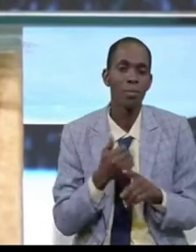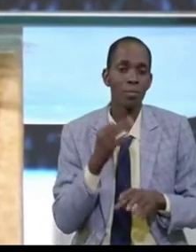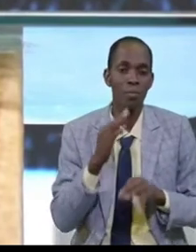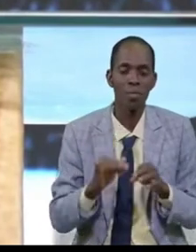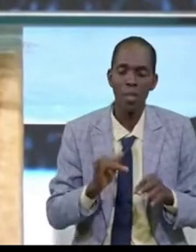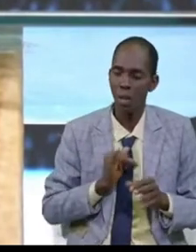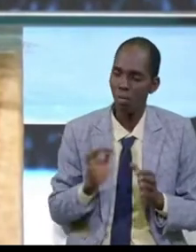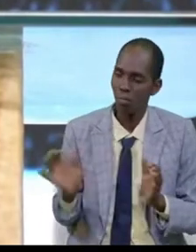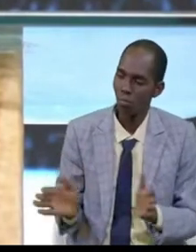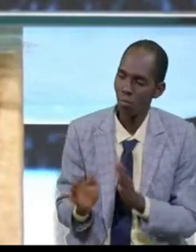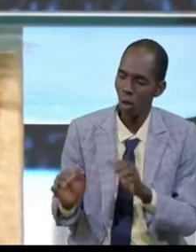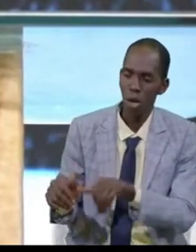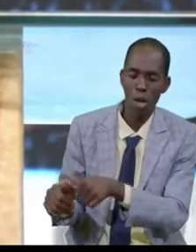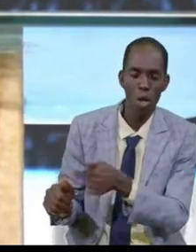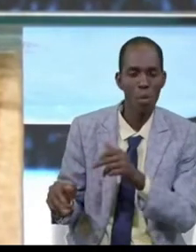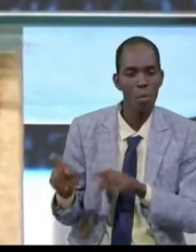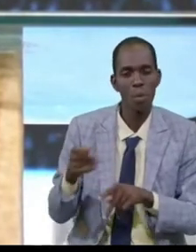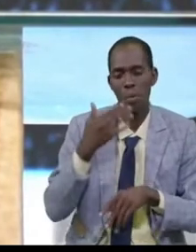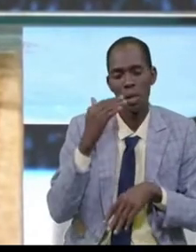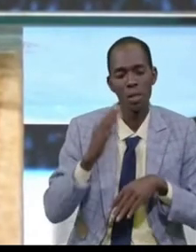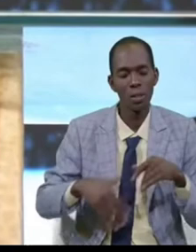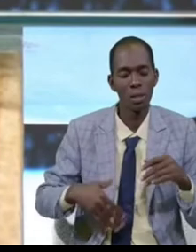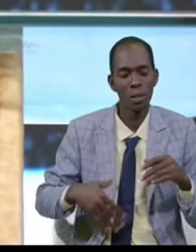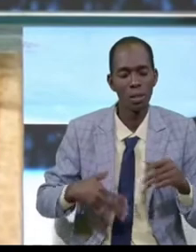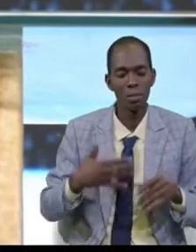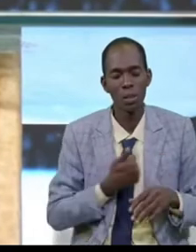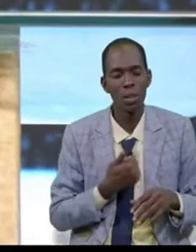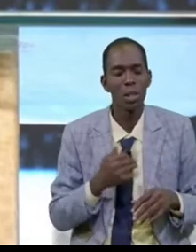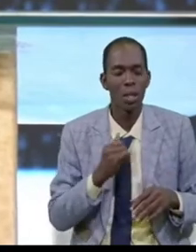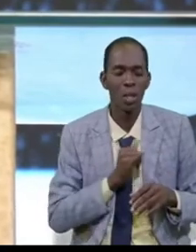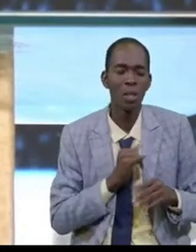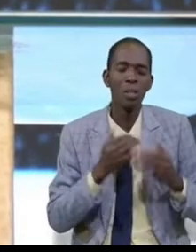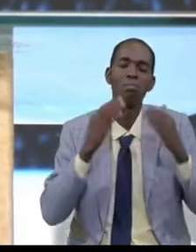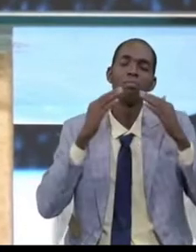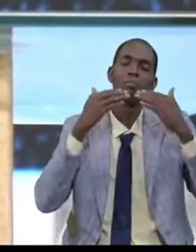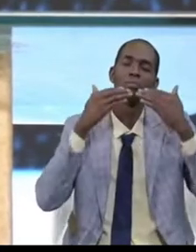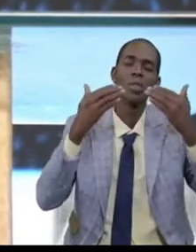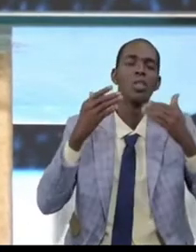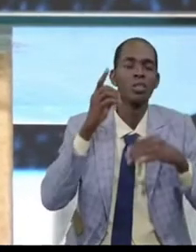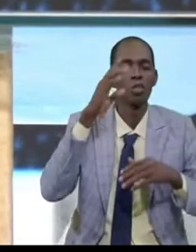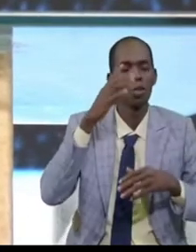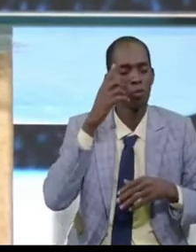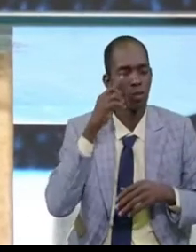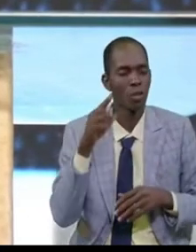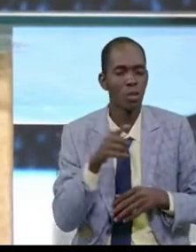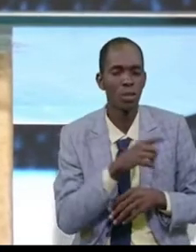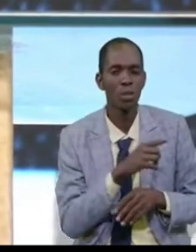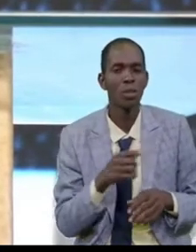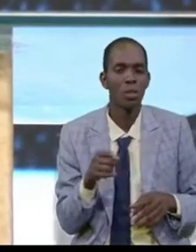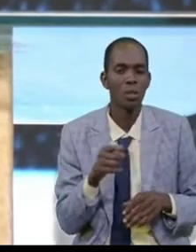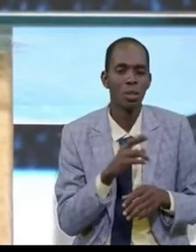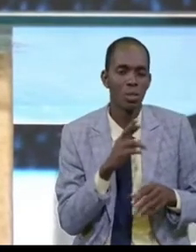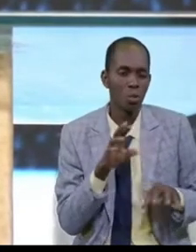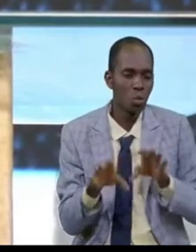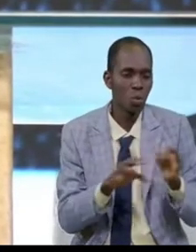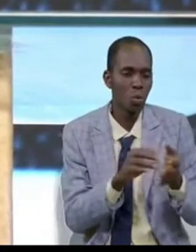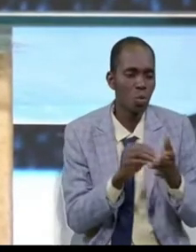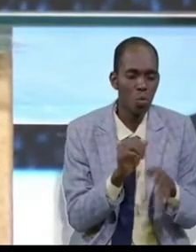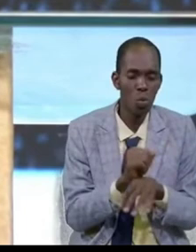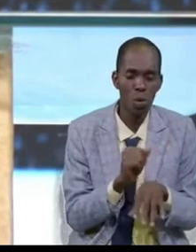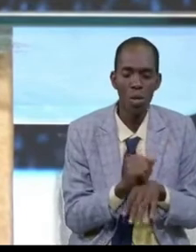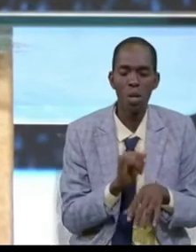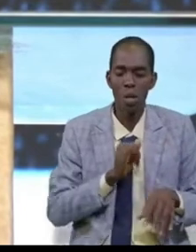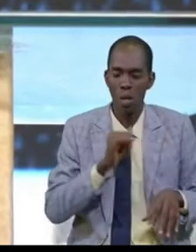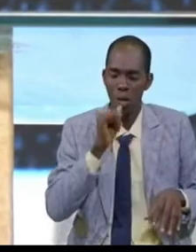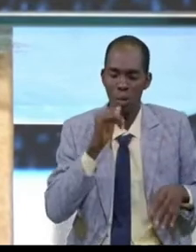than myself and I give glory to God on their behalf, I'm happy they're doing what they're doing, they're happy I'm